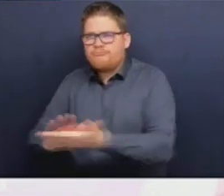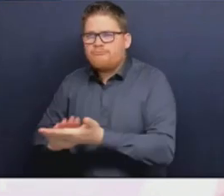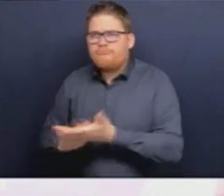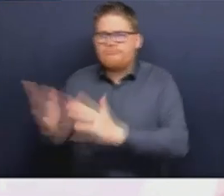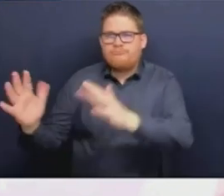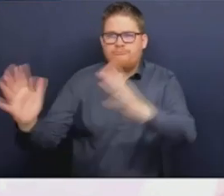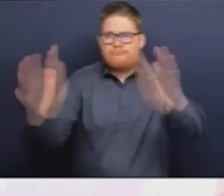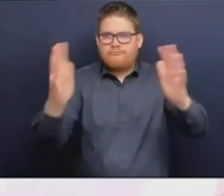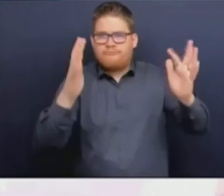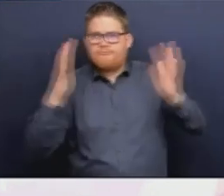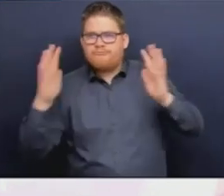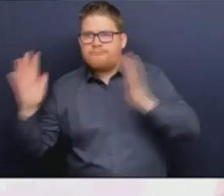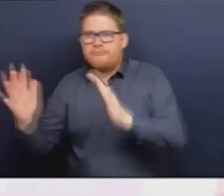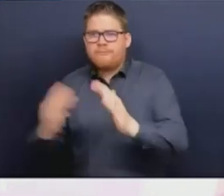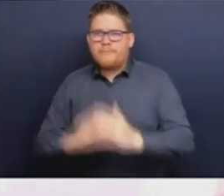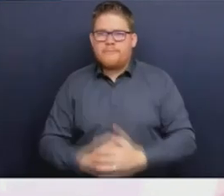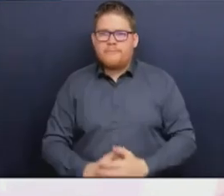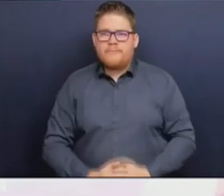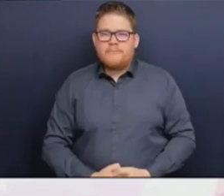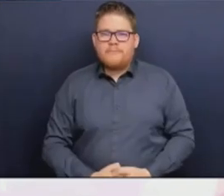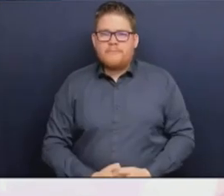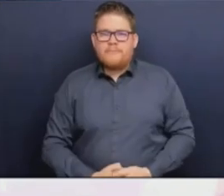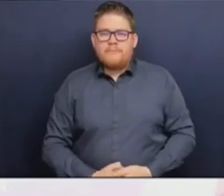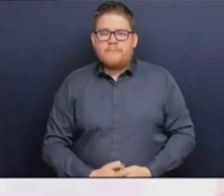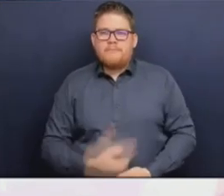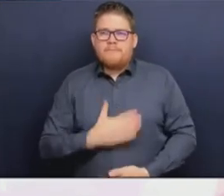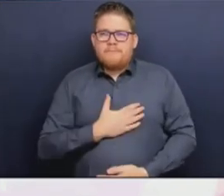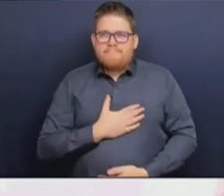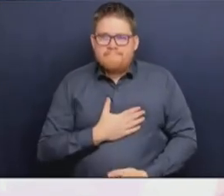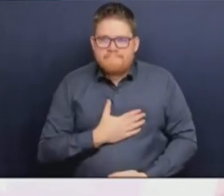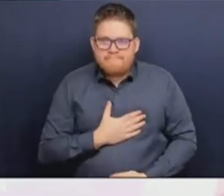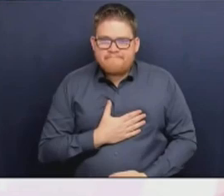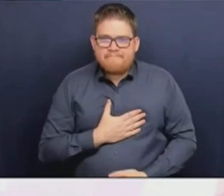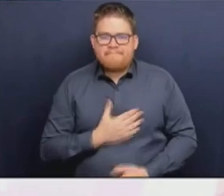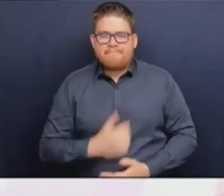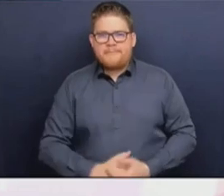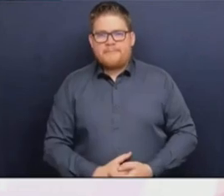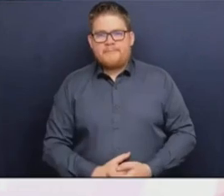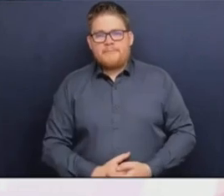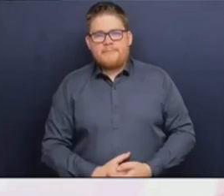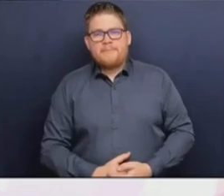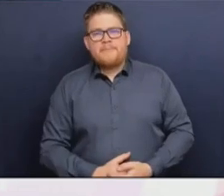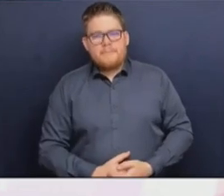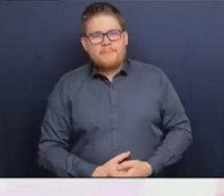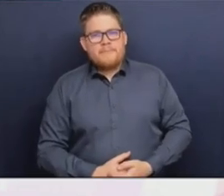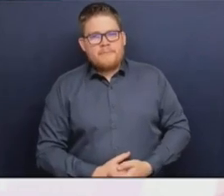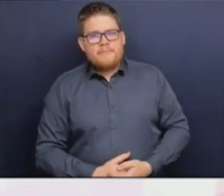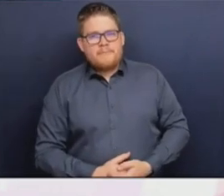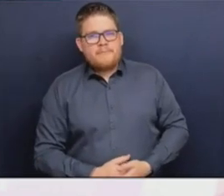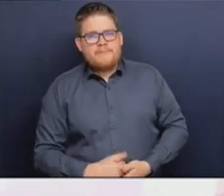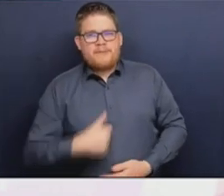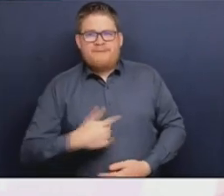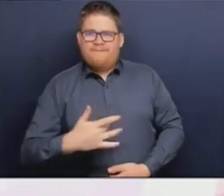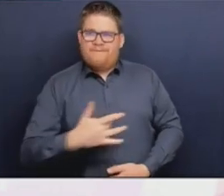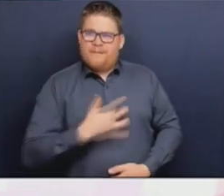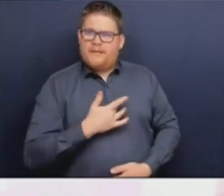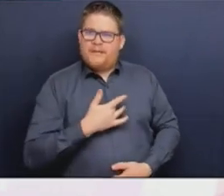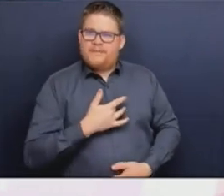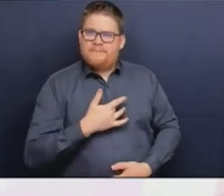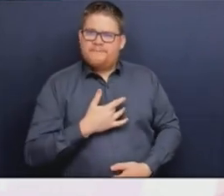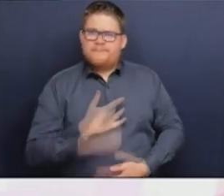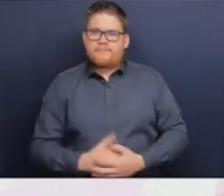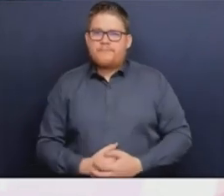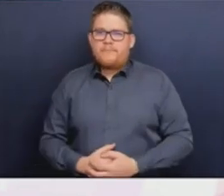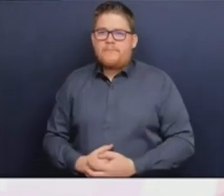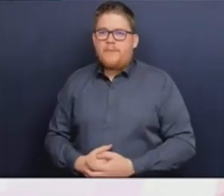And what I really think is also that the process that led to the legislation